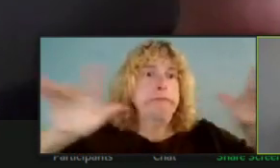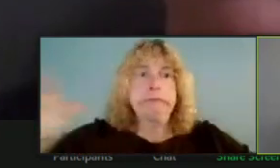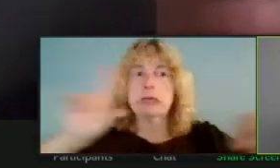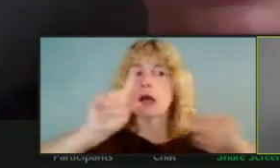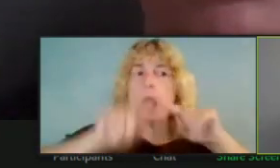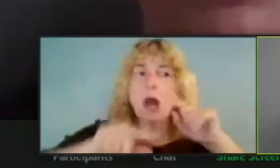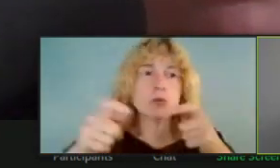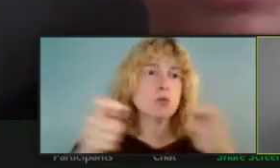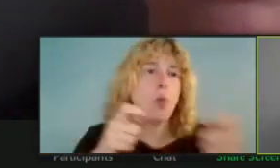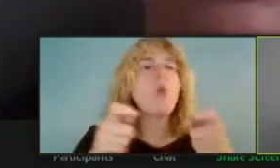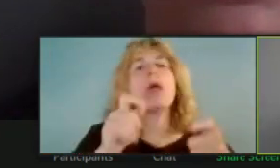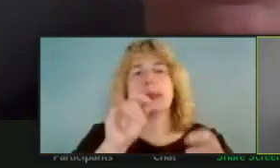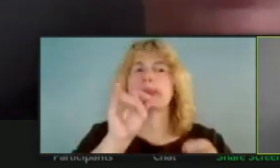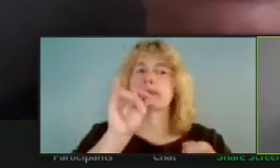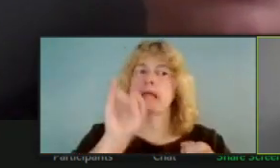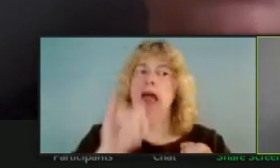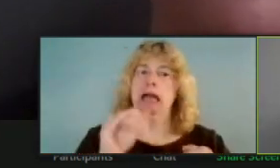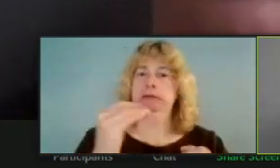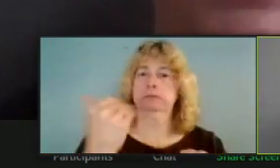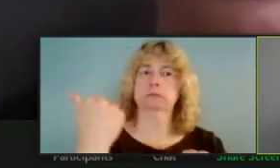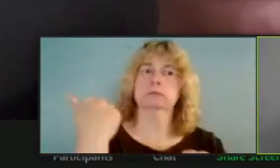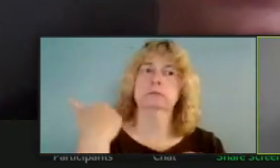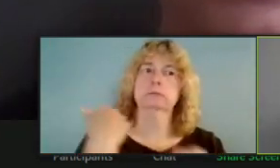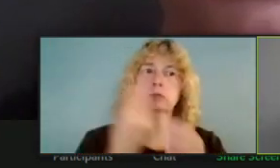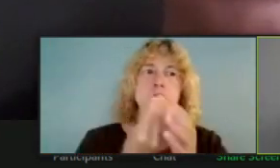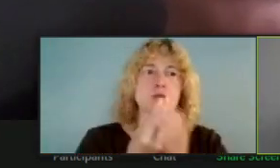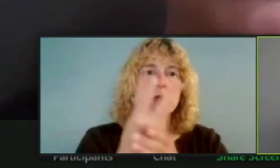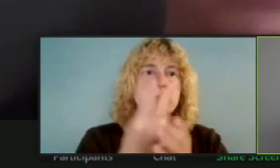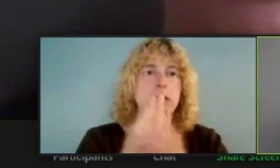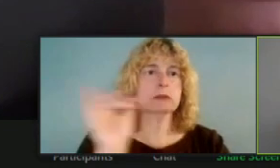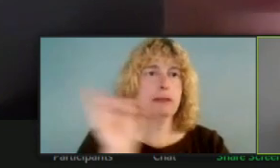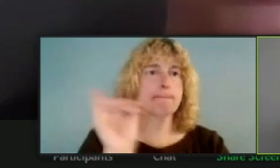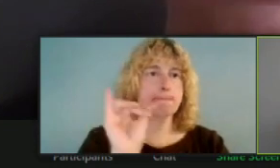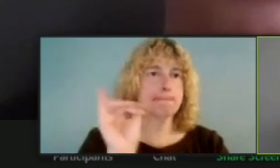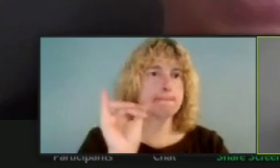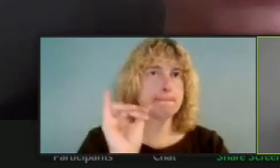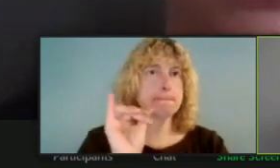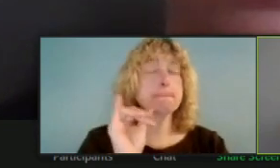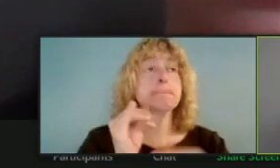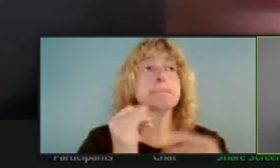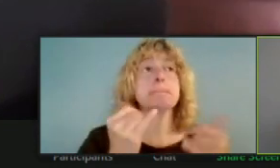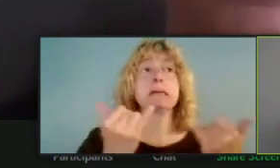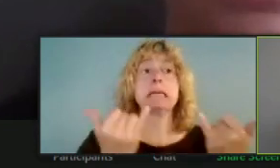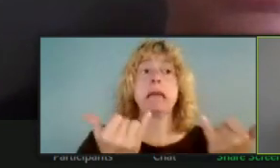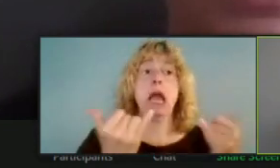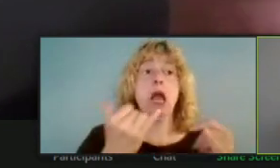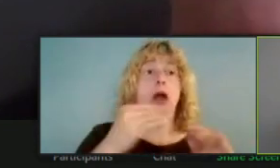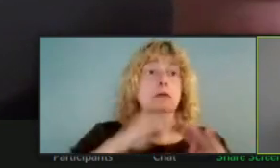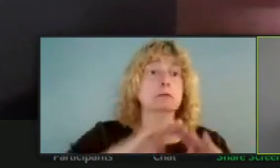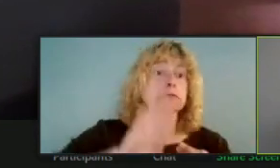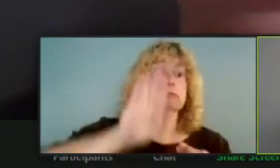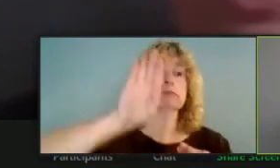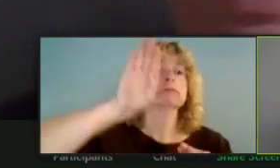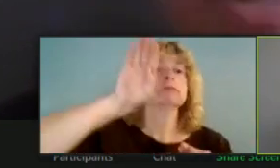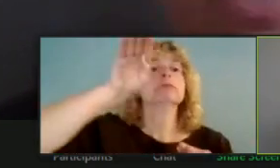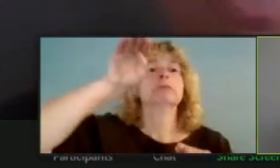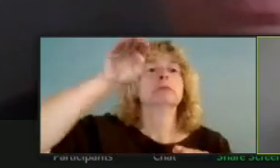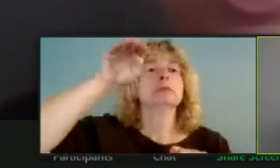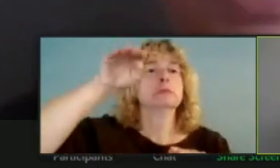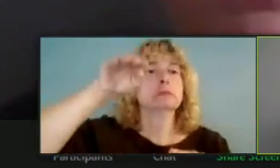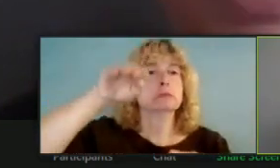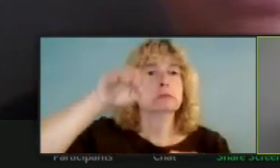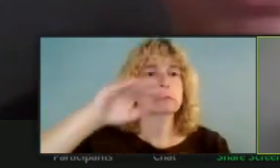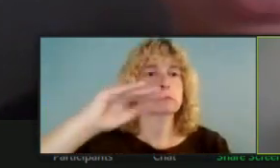That was really what we went through in the spring. Since then, we've largely flattened the curve, with UP and